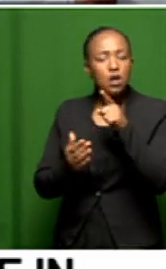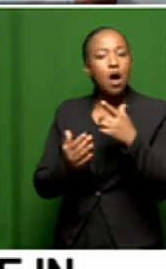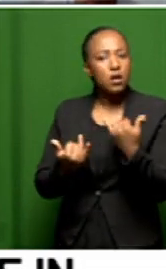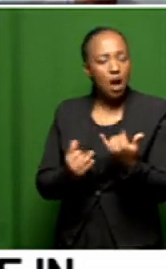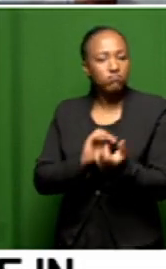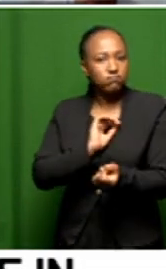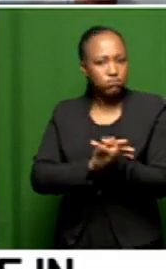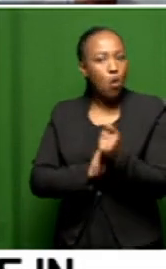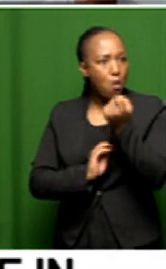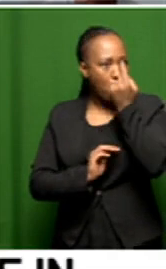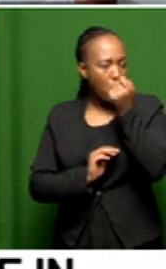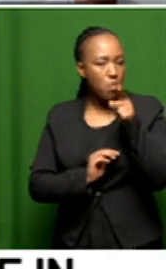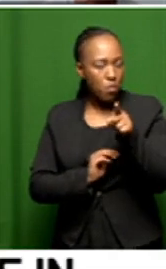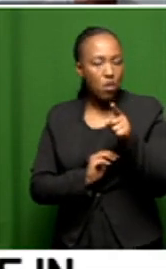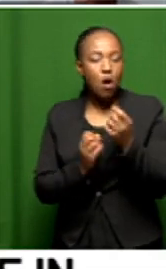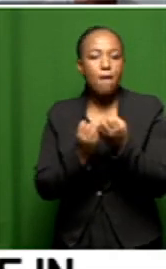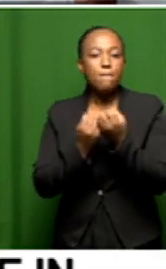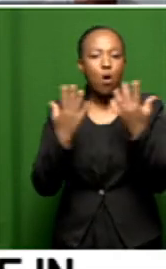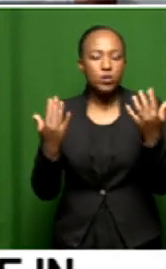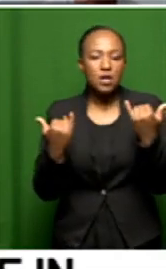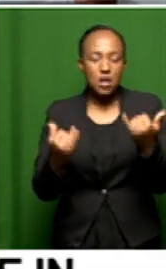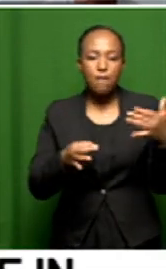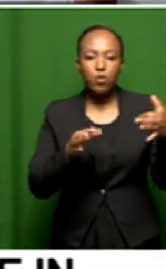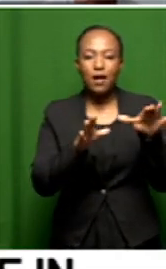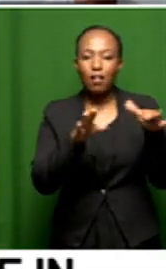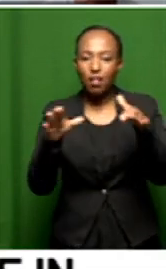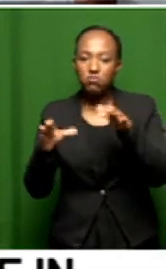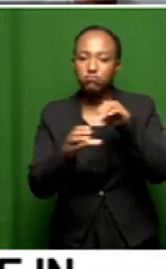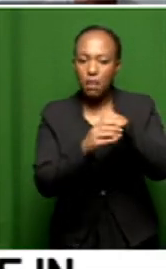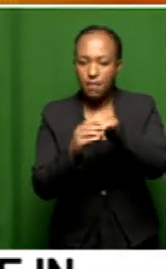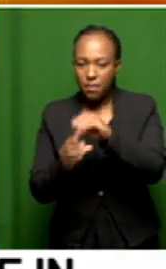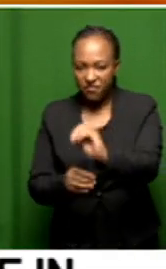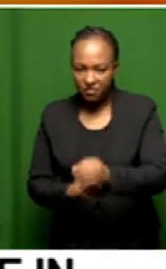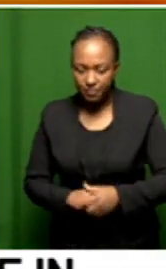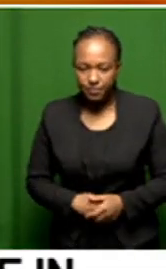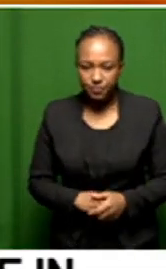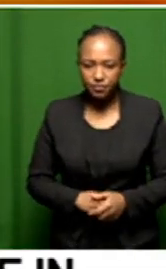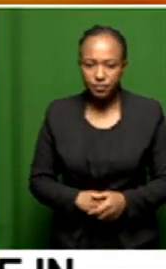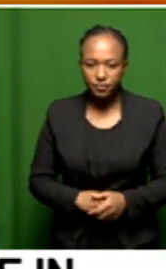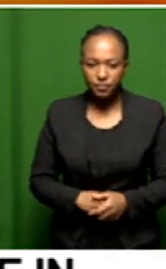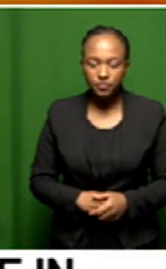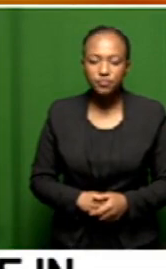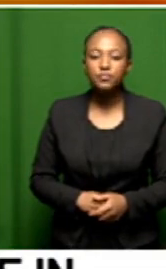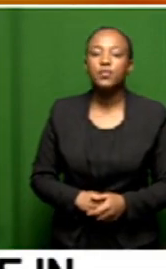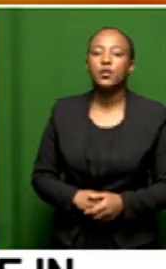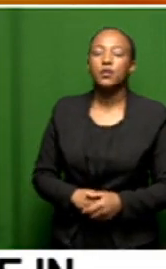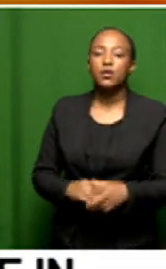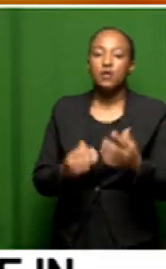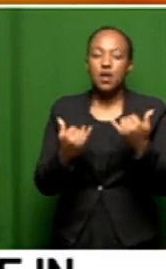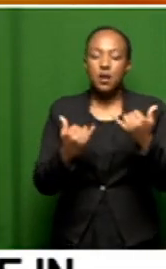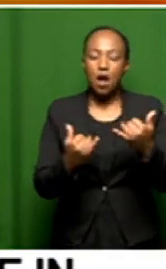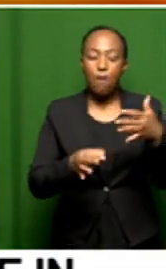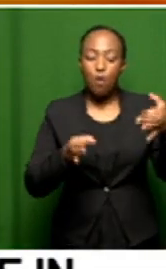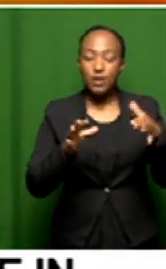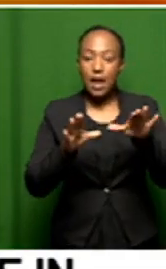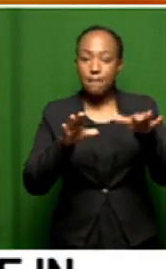understanding. But as I said, most of them are on the political ticket. So given that it is the political